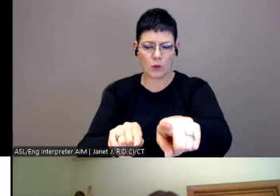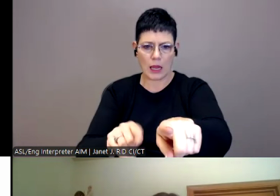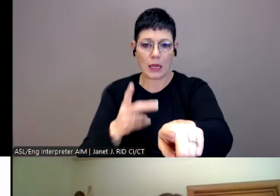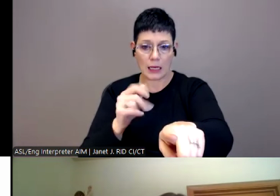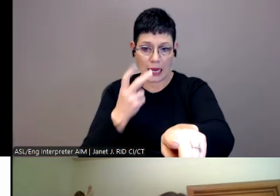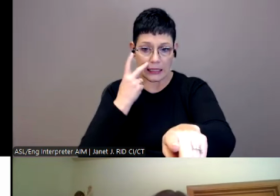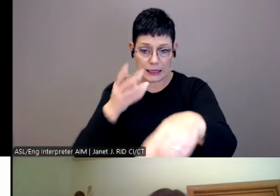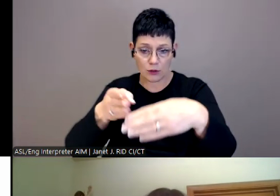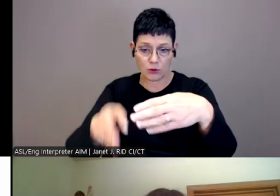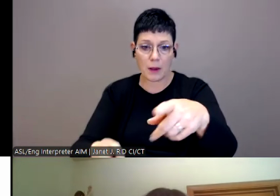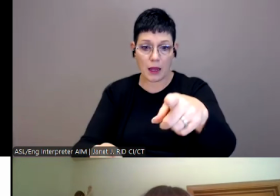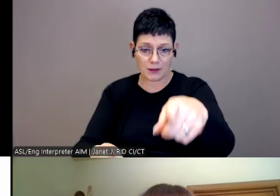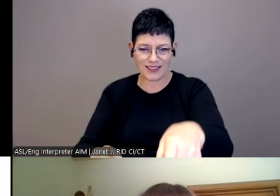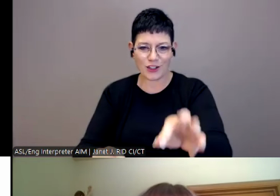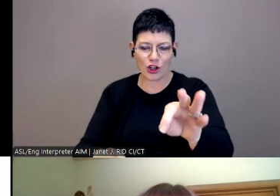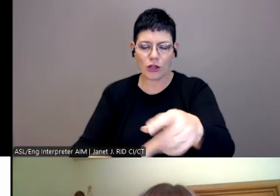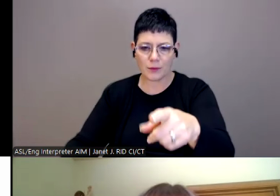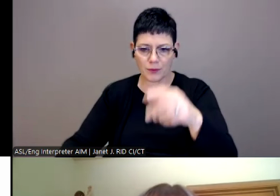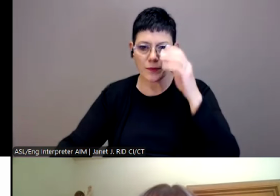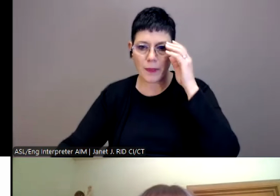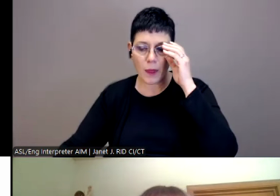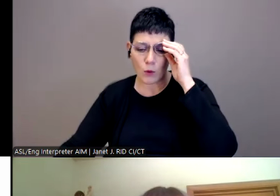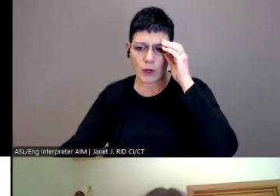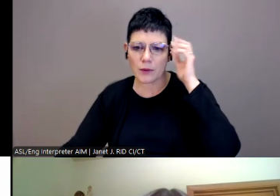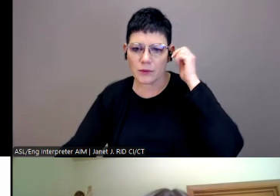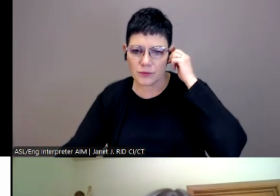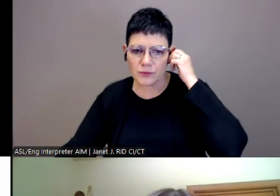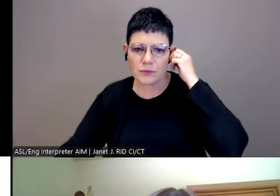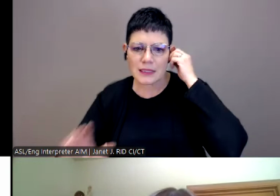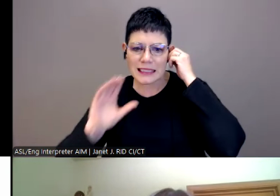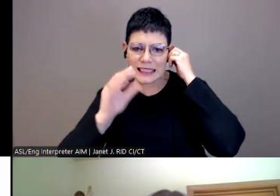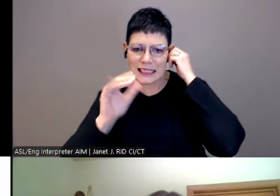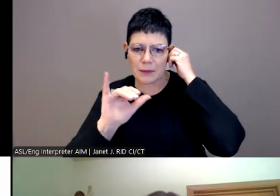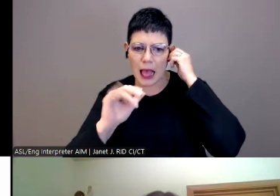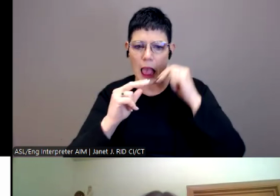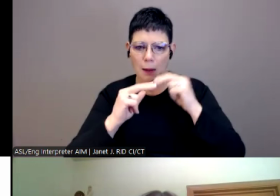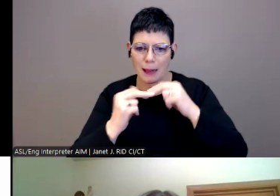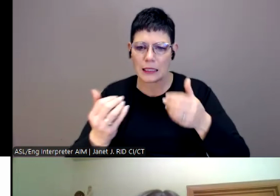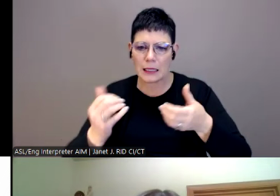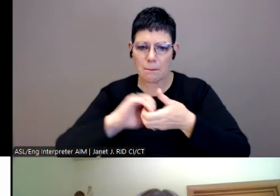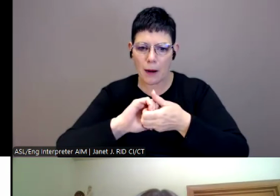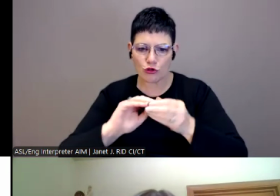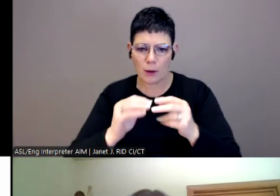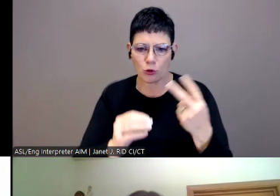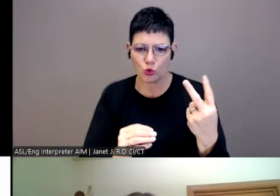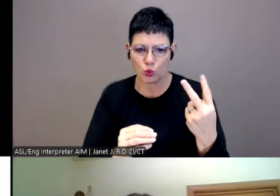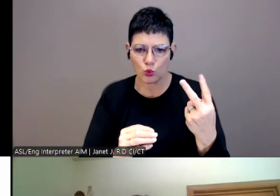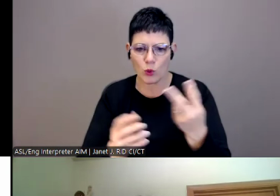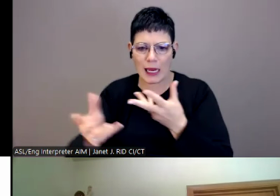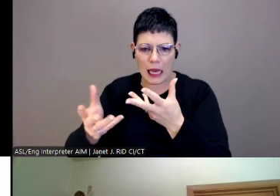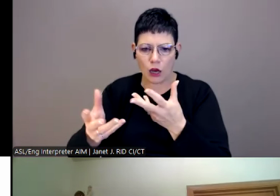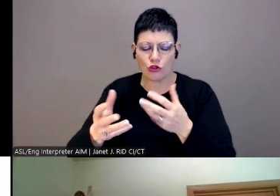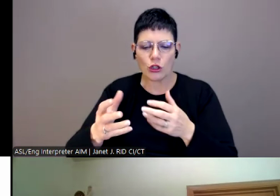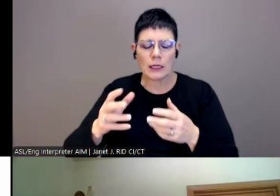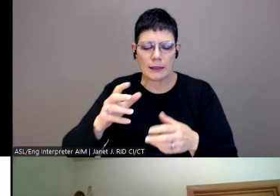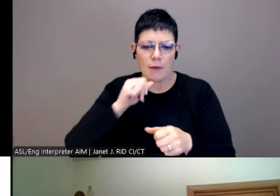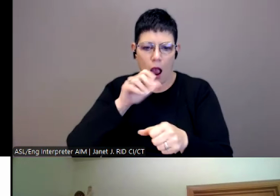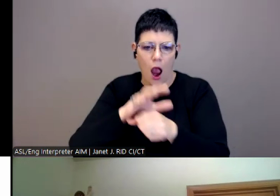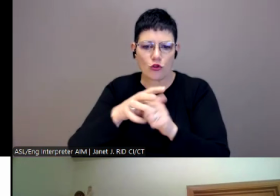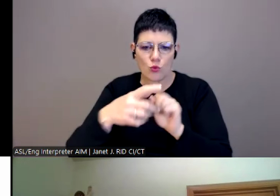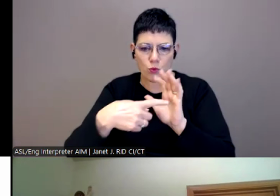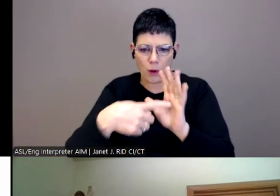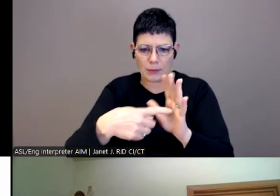at some point. Oh, there we go. Okay. It sounds like, okay, building partnerships, engaging underrepresented communities, those